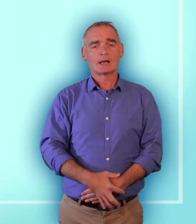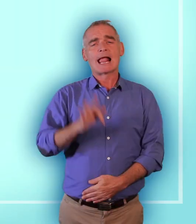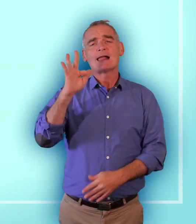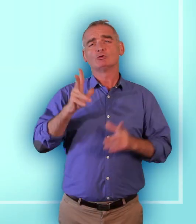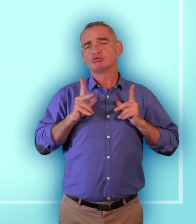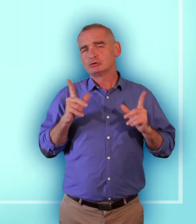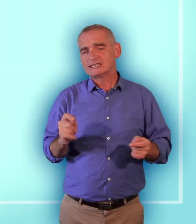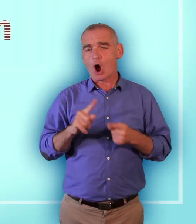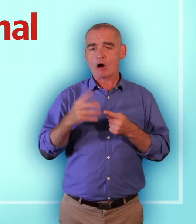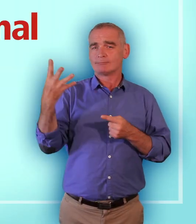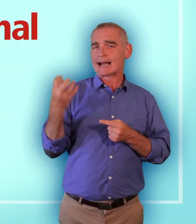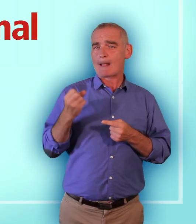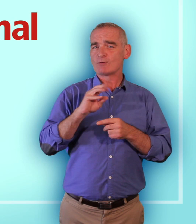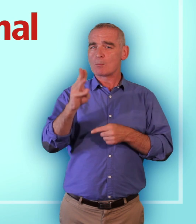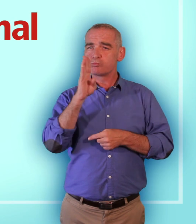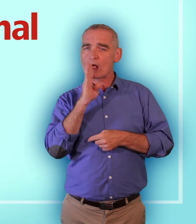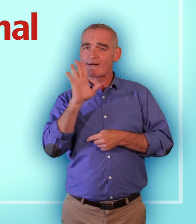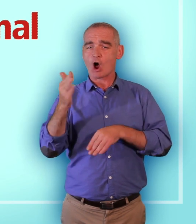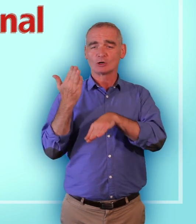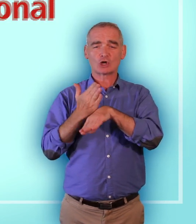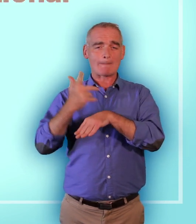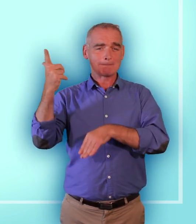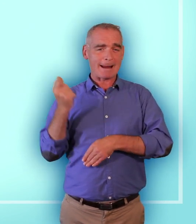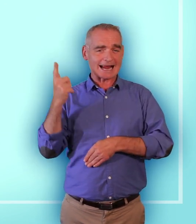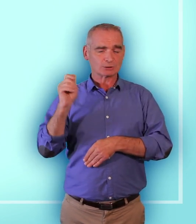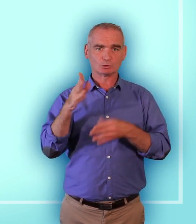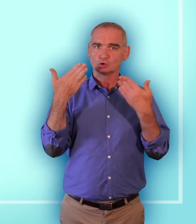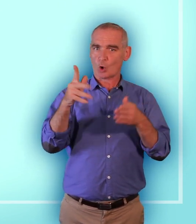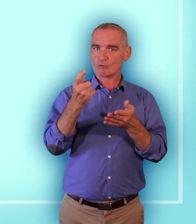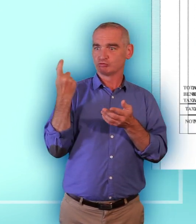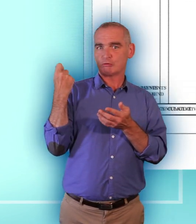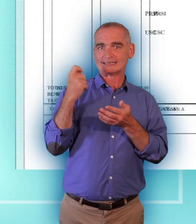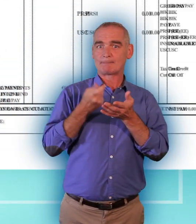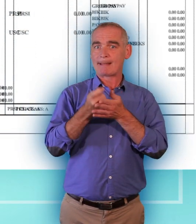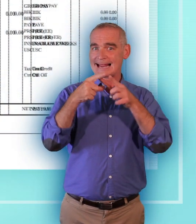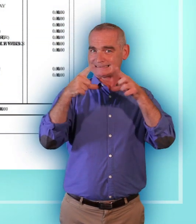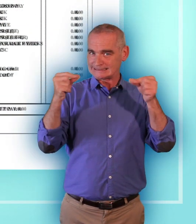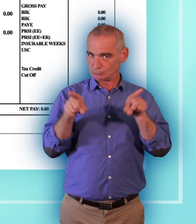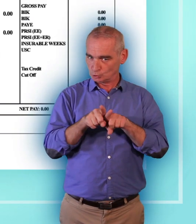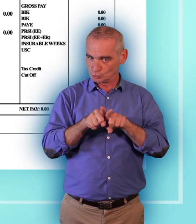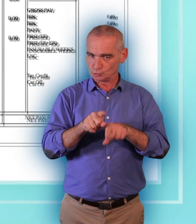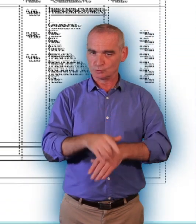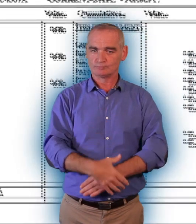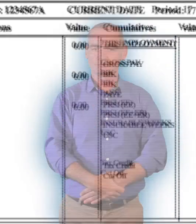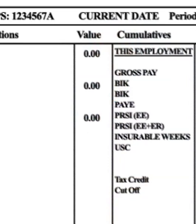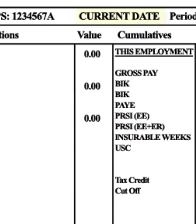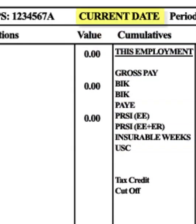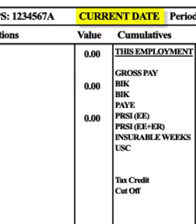If you're retired and your income is from a private or occupational pension, send us your most recent pension payslips.